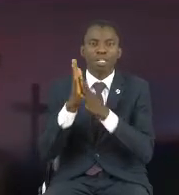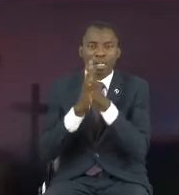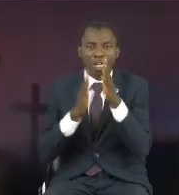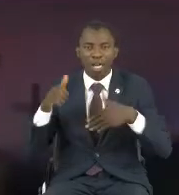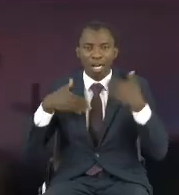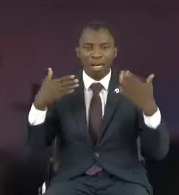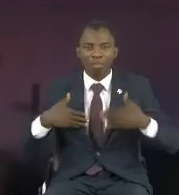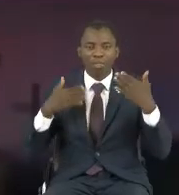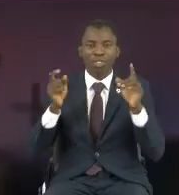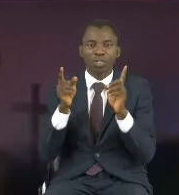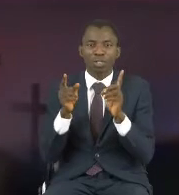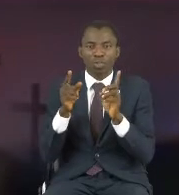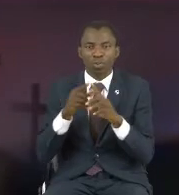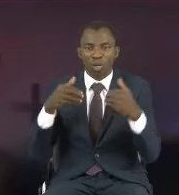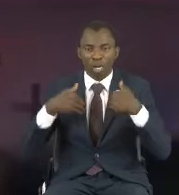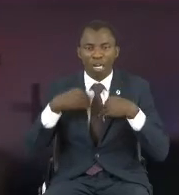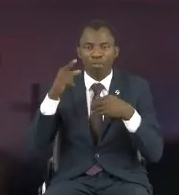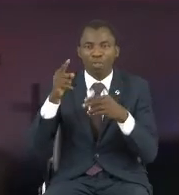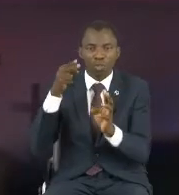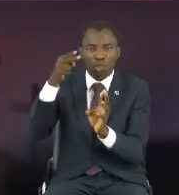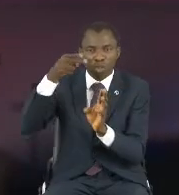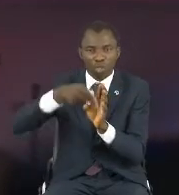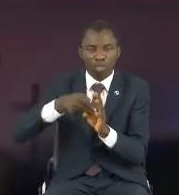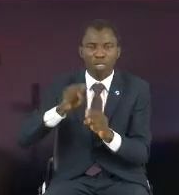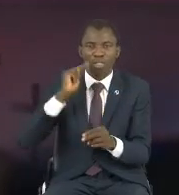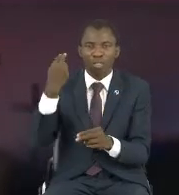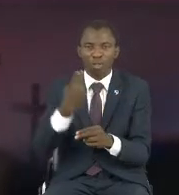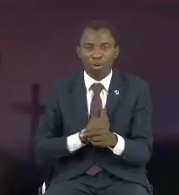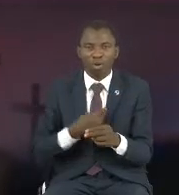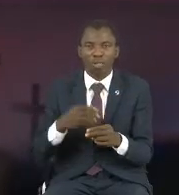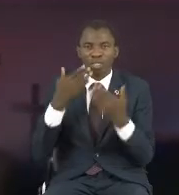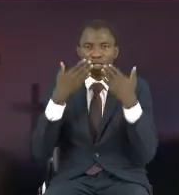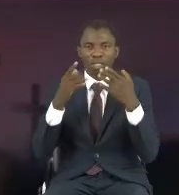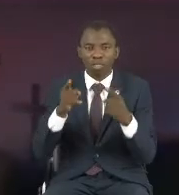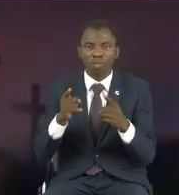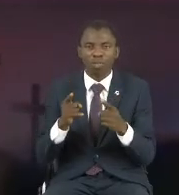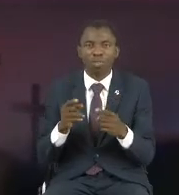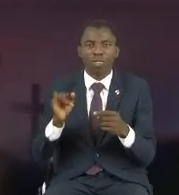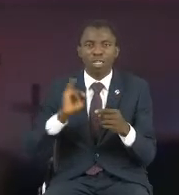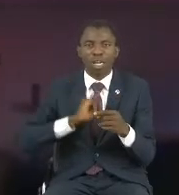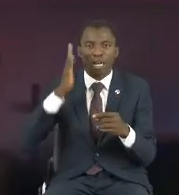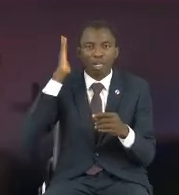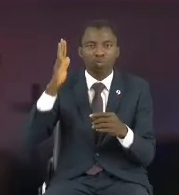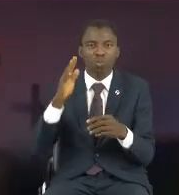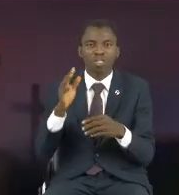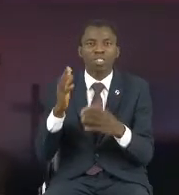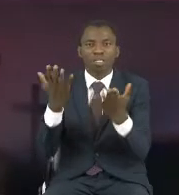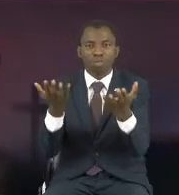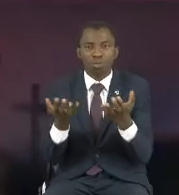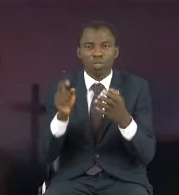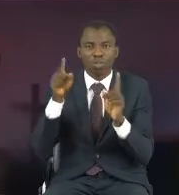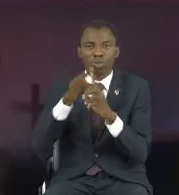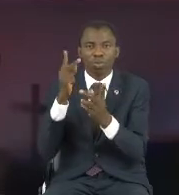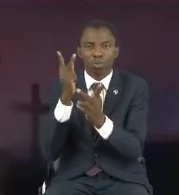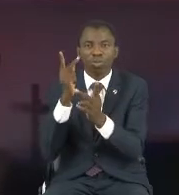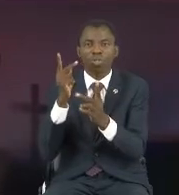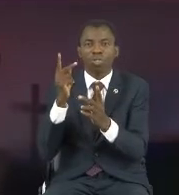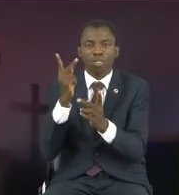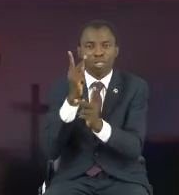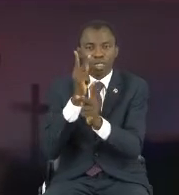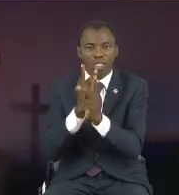banquet. Thank you. We want you to keep on standing. If you have not been attended